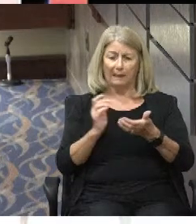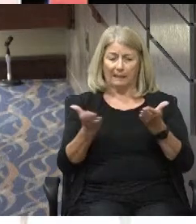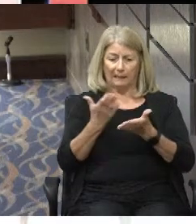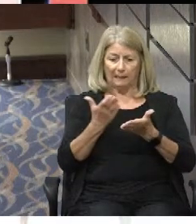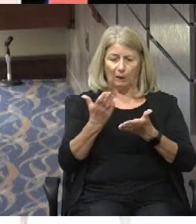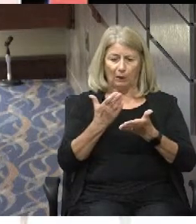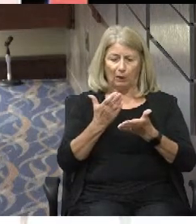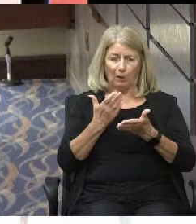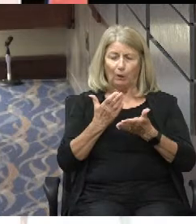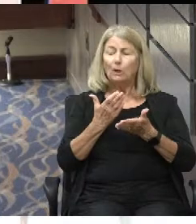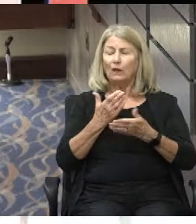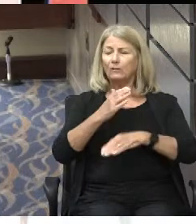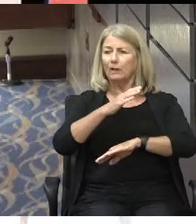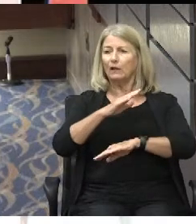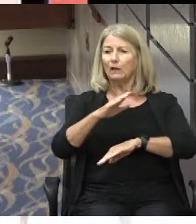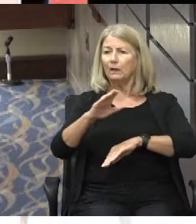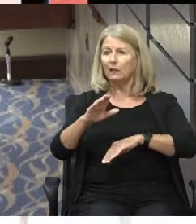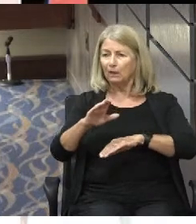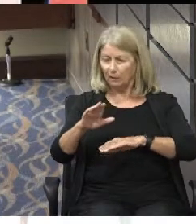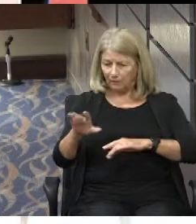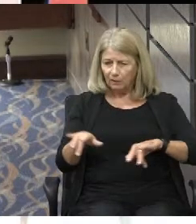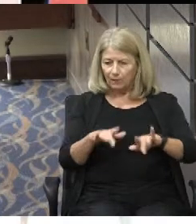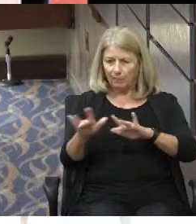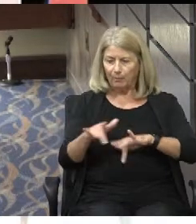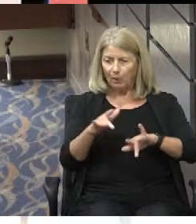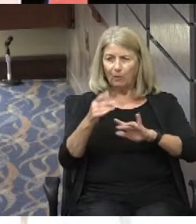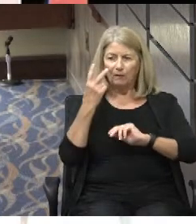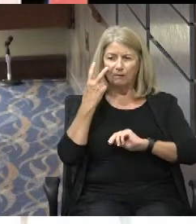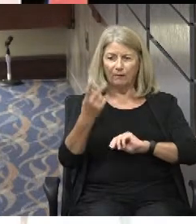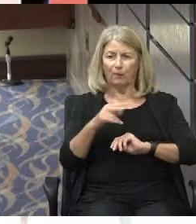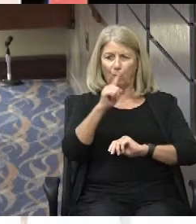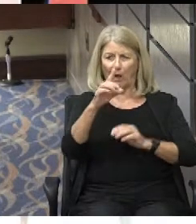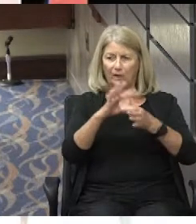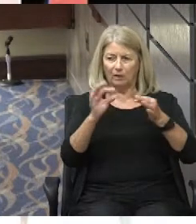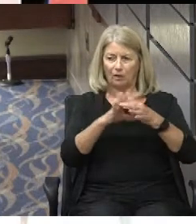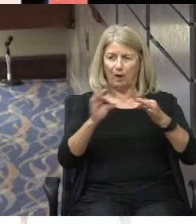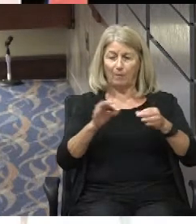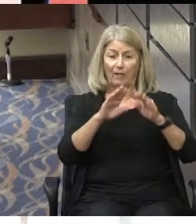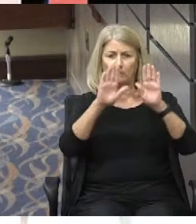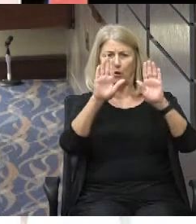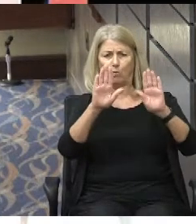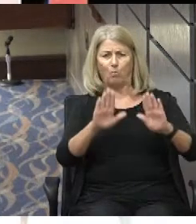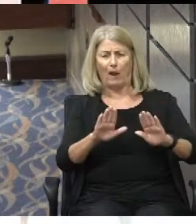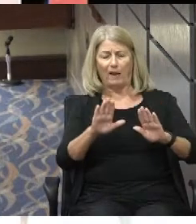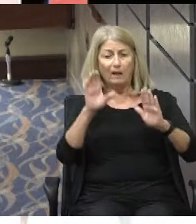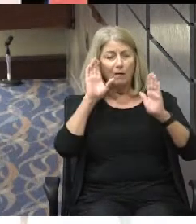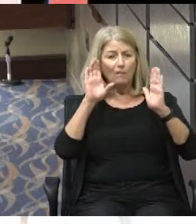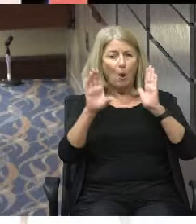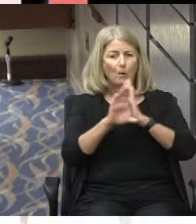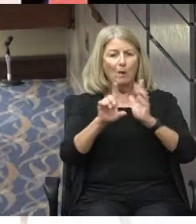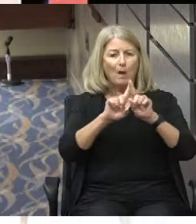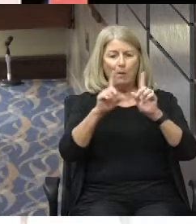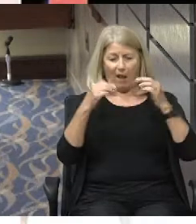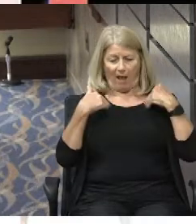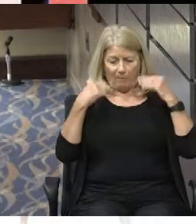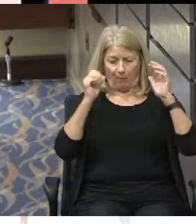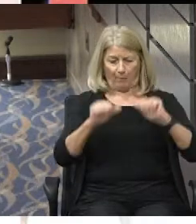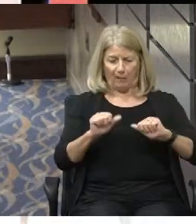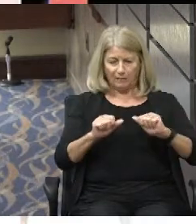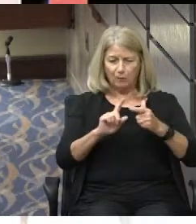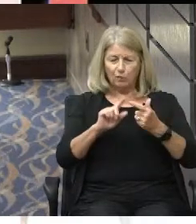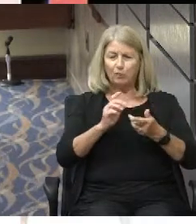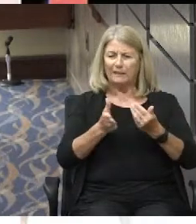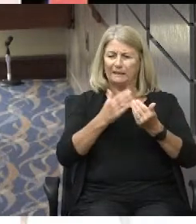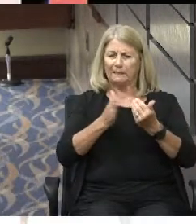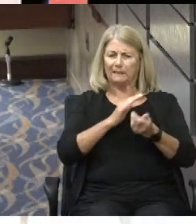desktop view of the new website. One comment, while this is a great photo, we have the ability to easily change it as